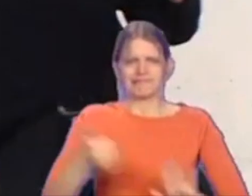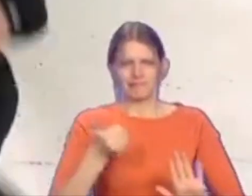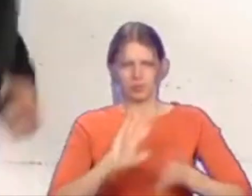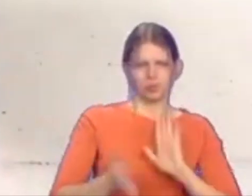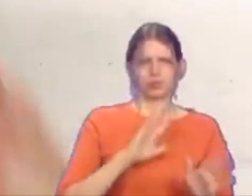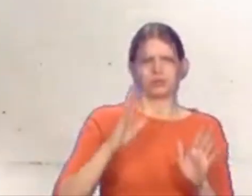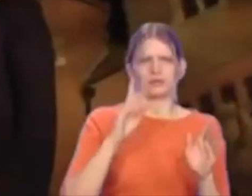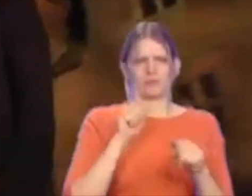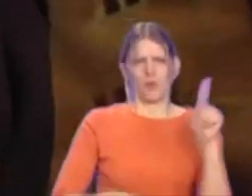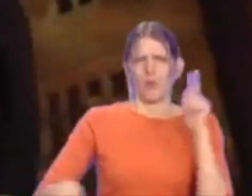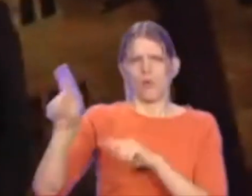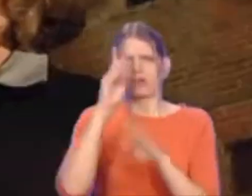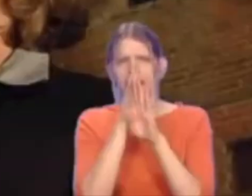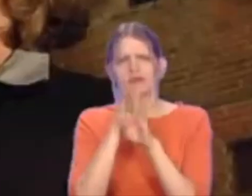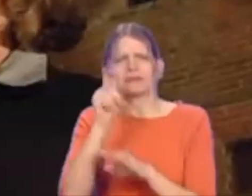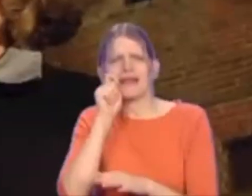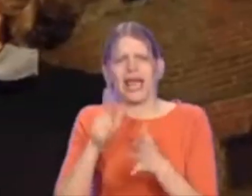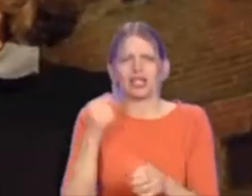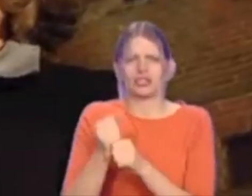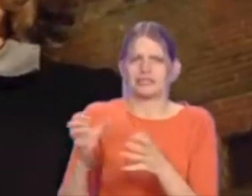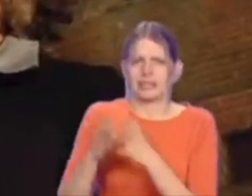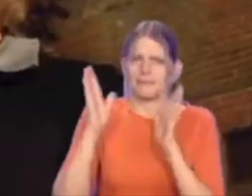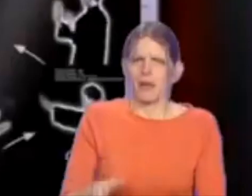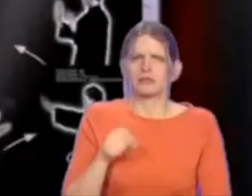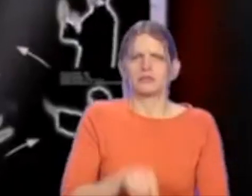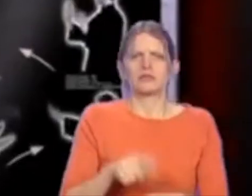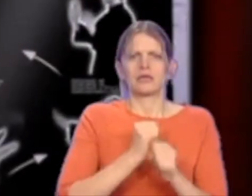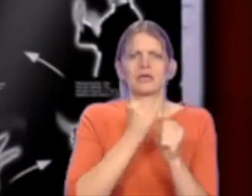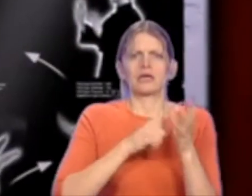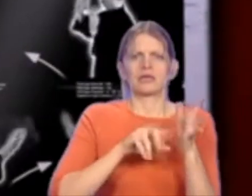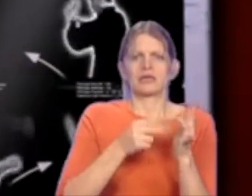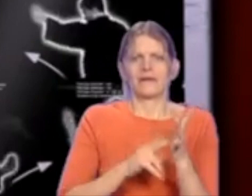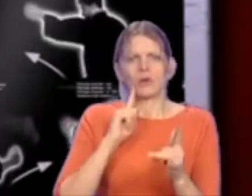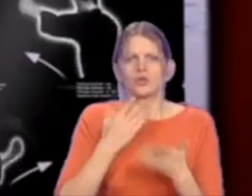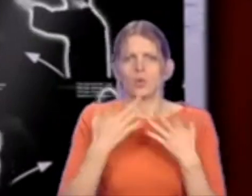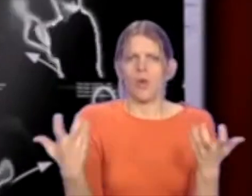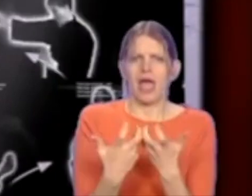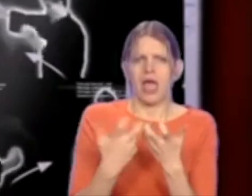Mulholland demonstrates the Goju Ryu way of taking out an armed attacker.